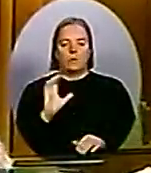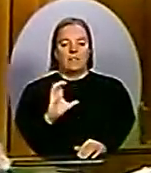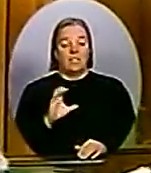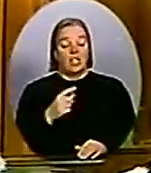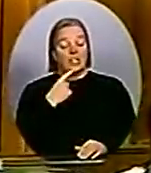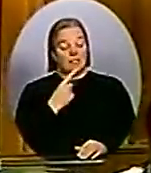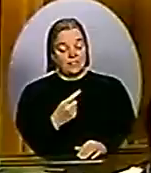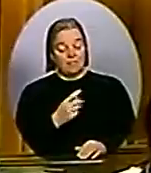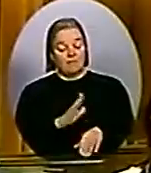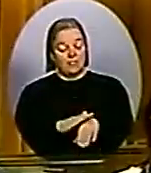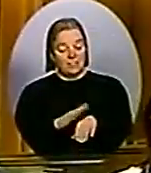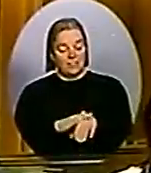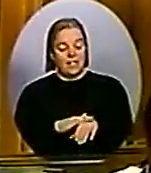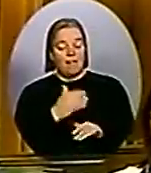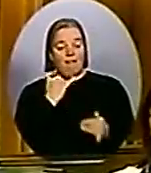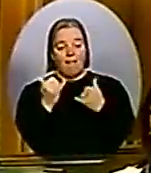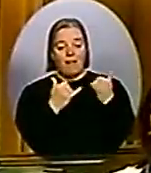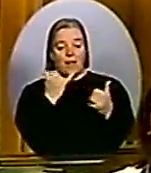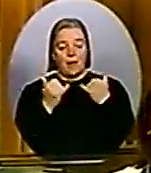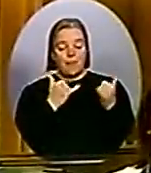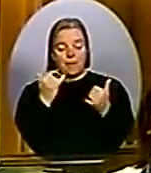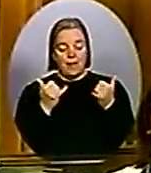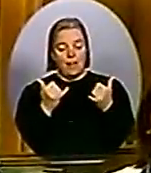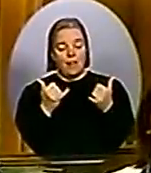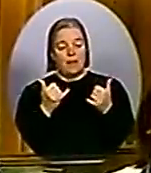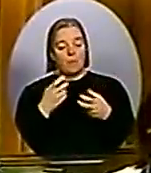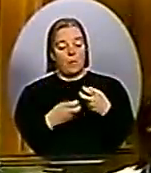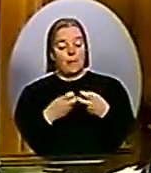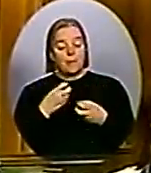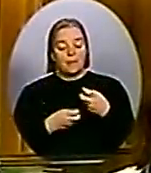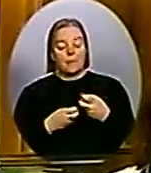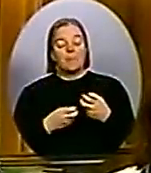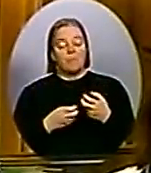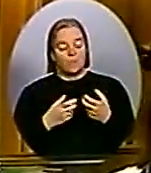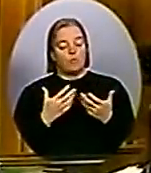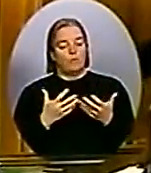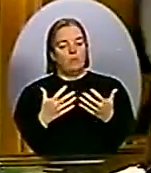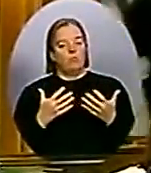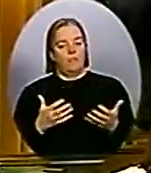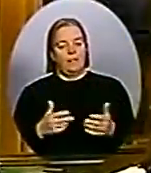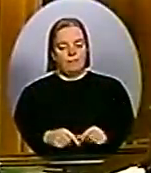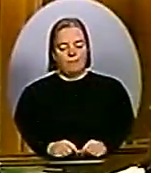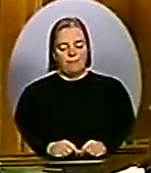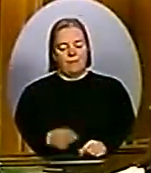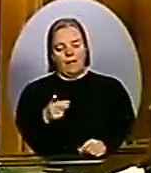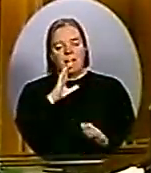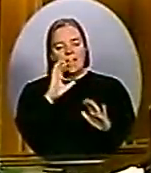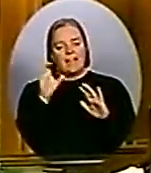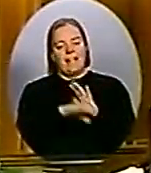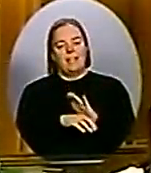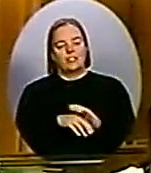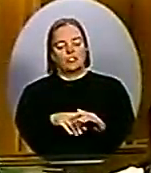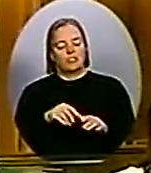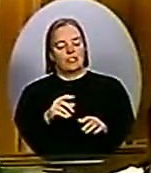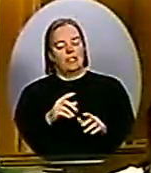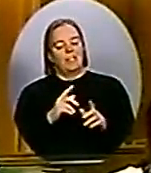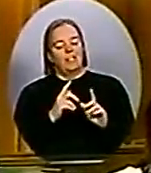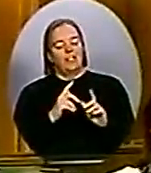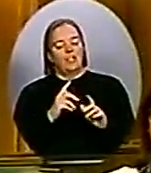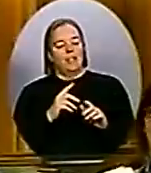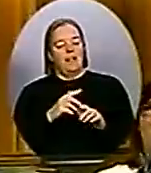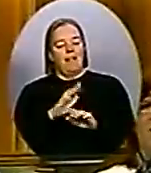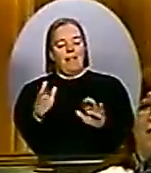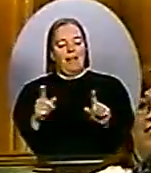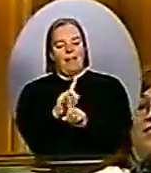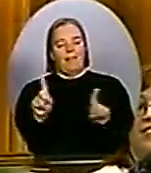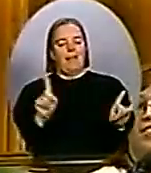behind the duck hunter in the weeds, will the honourable member do the honourable thing and tell us who at Conservative Party headquarters coordinated the dirty tricks in his riding